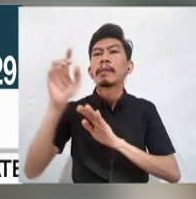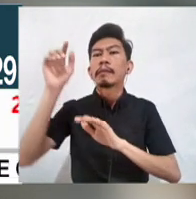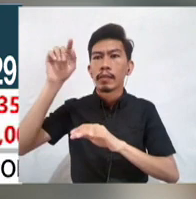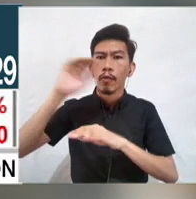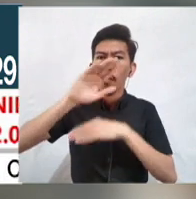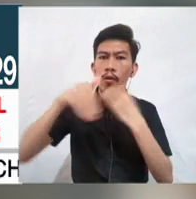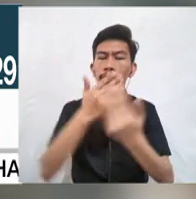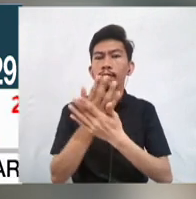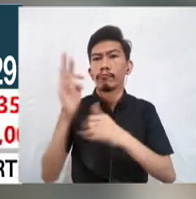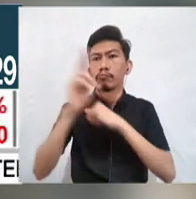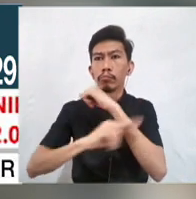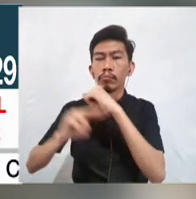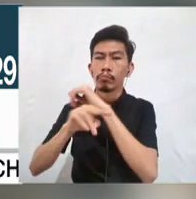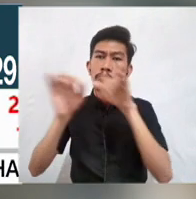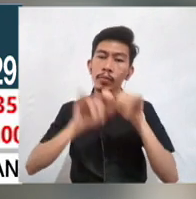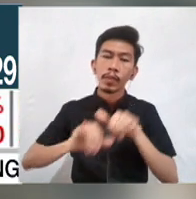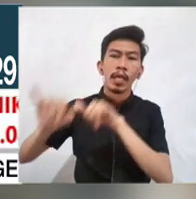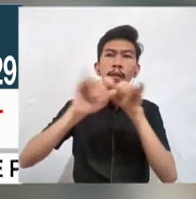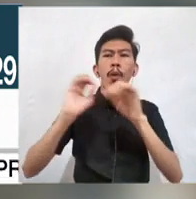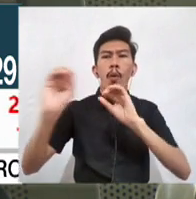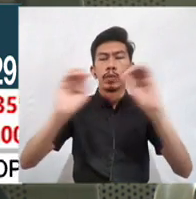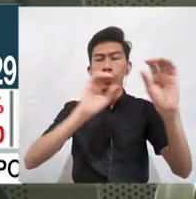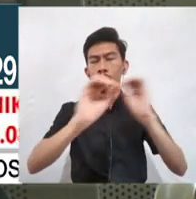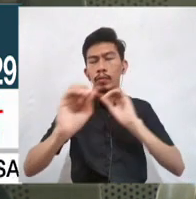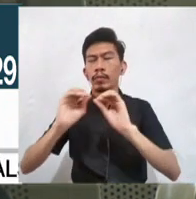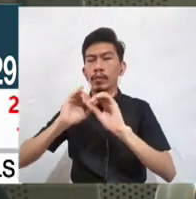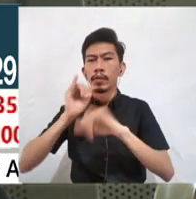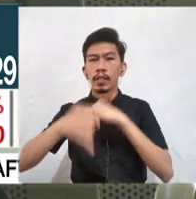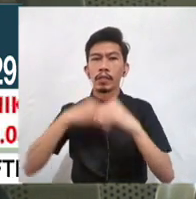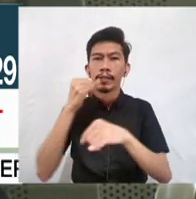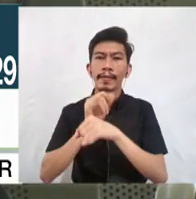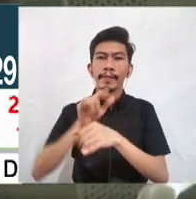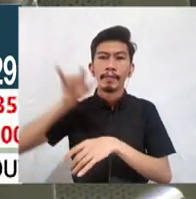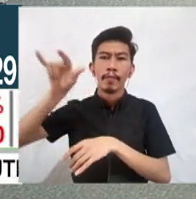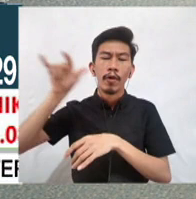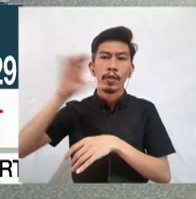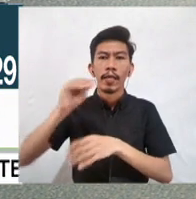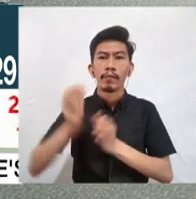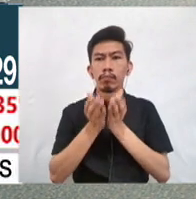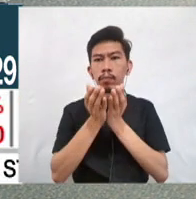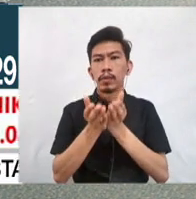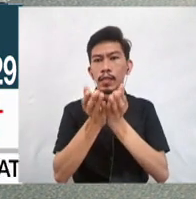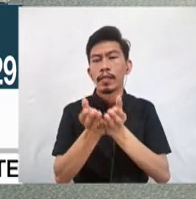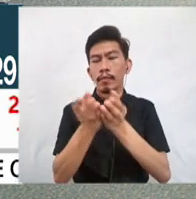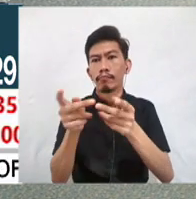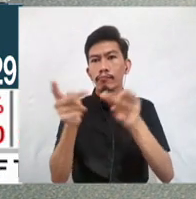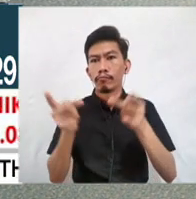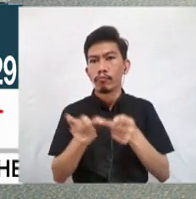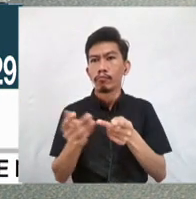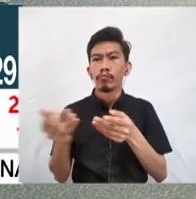country should have their own international airport and seaport. Now, this is a major component that will